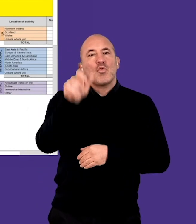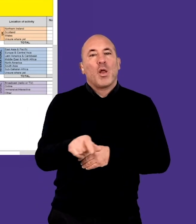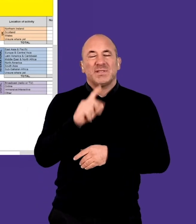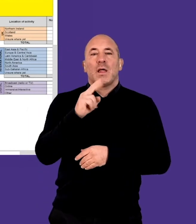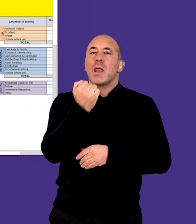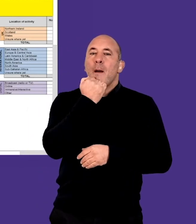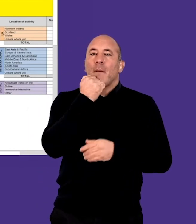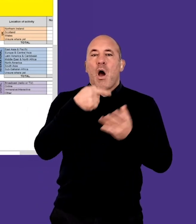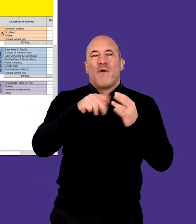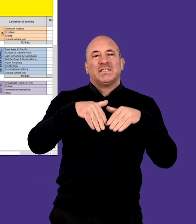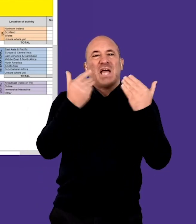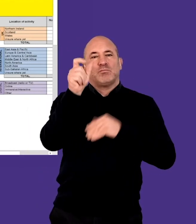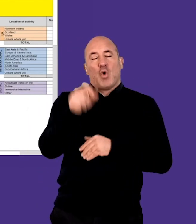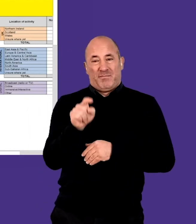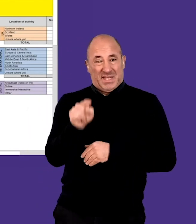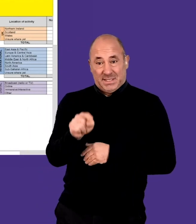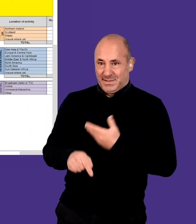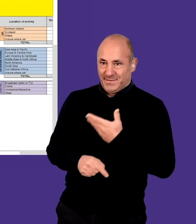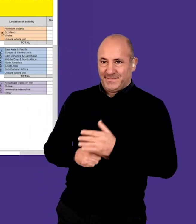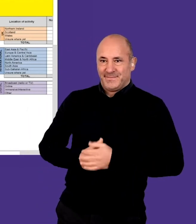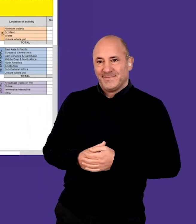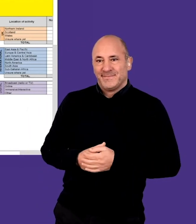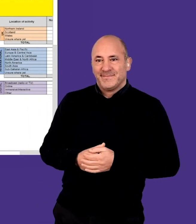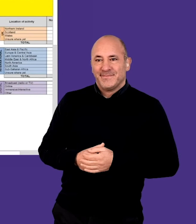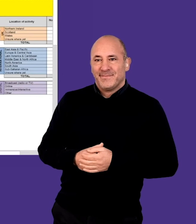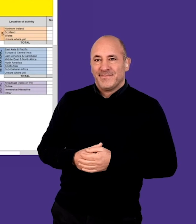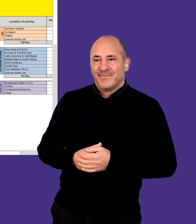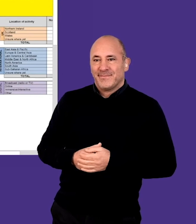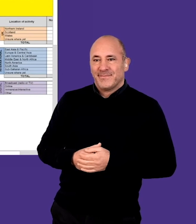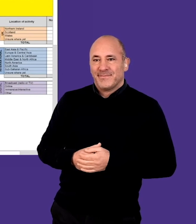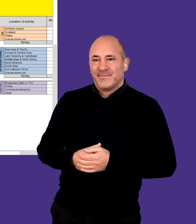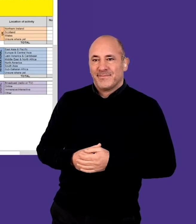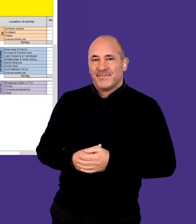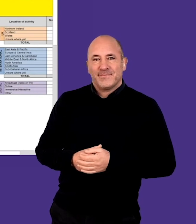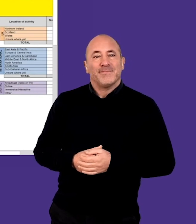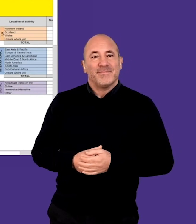enter that figure in the number of days column here.